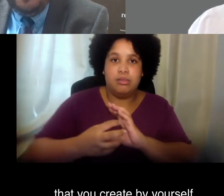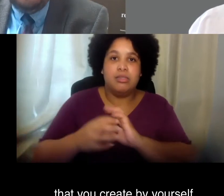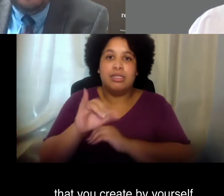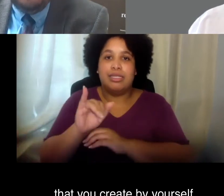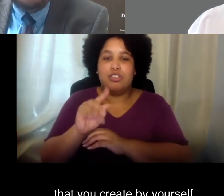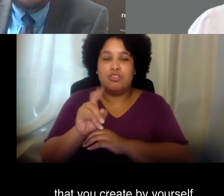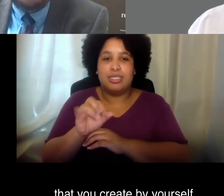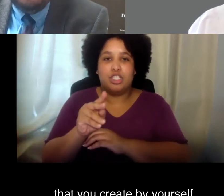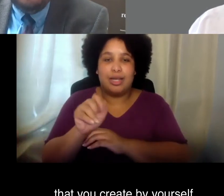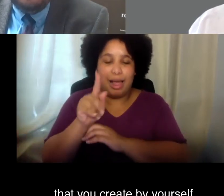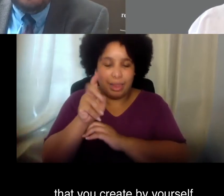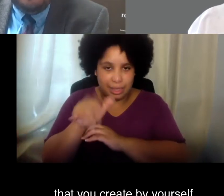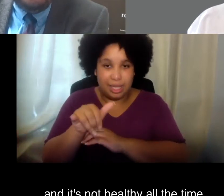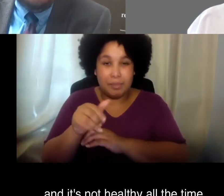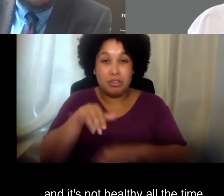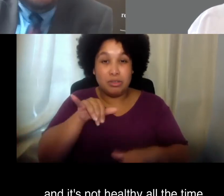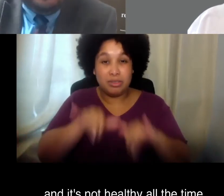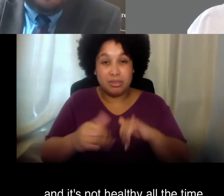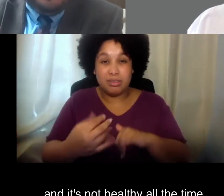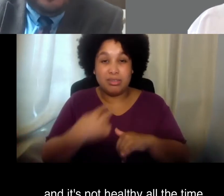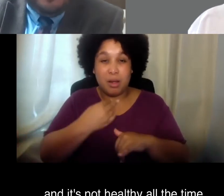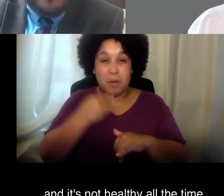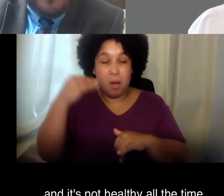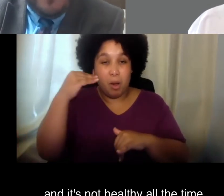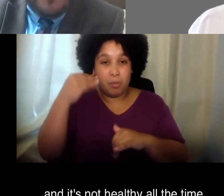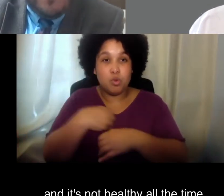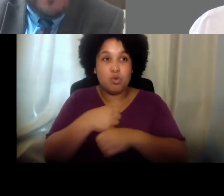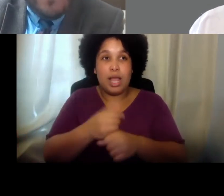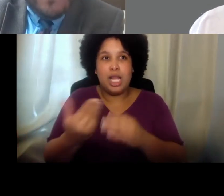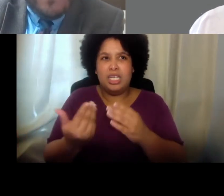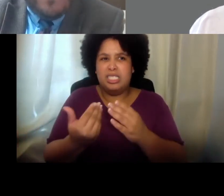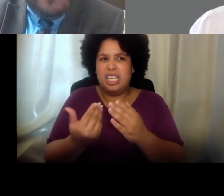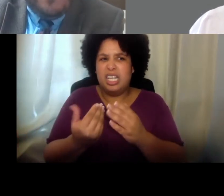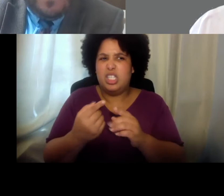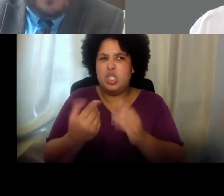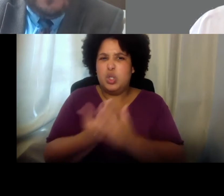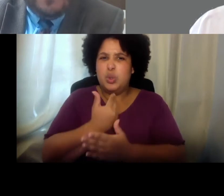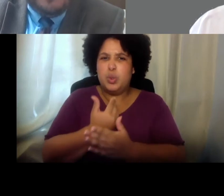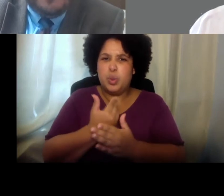you create by yourself, and it's not healthy all the time.